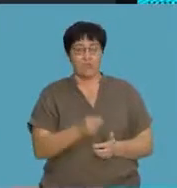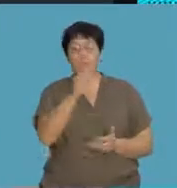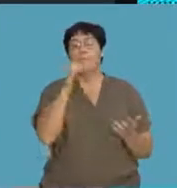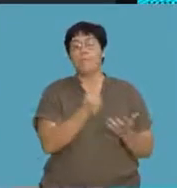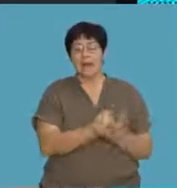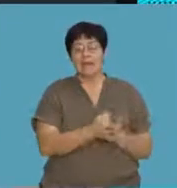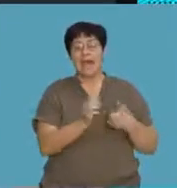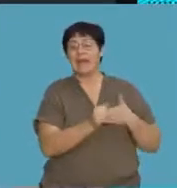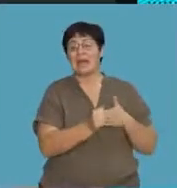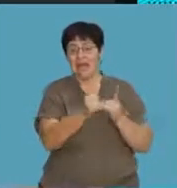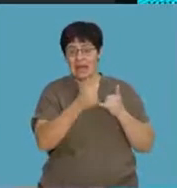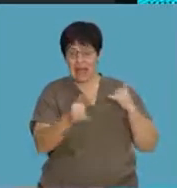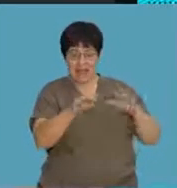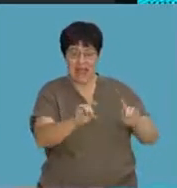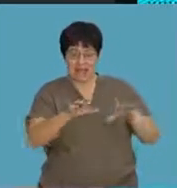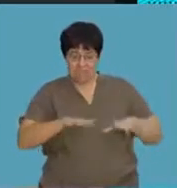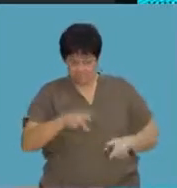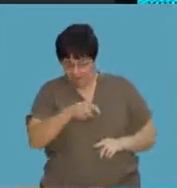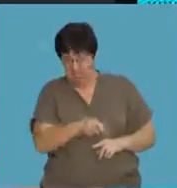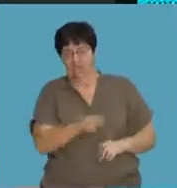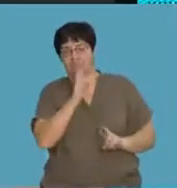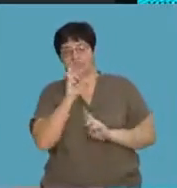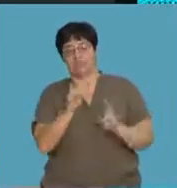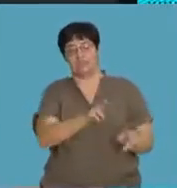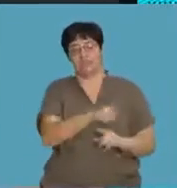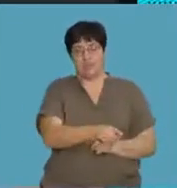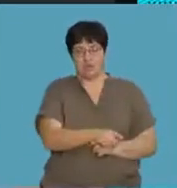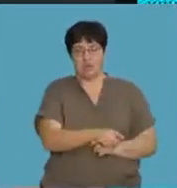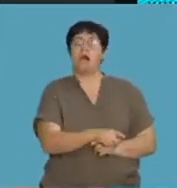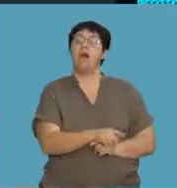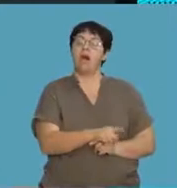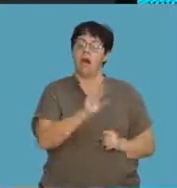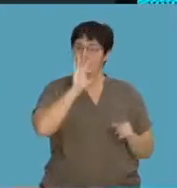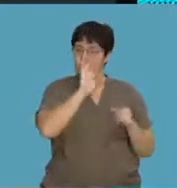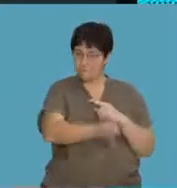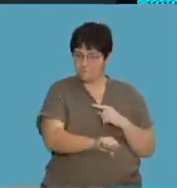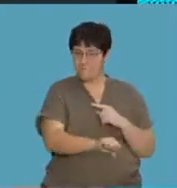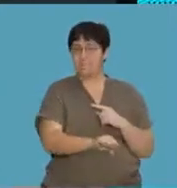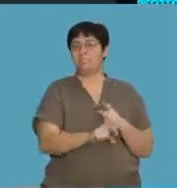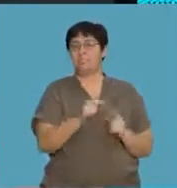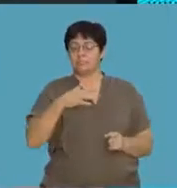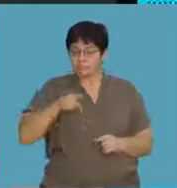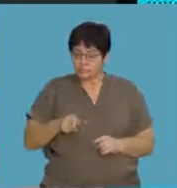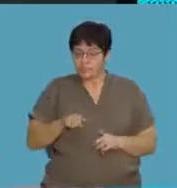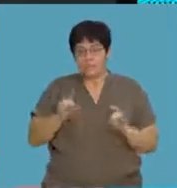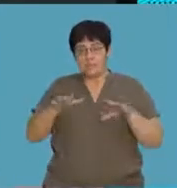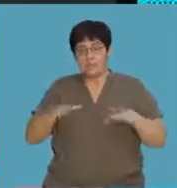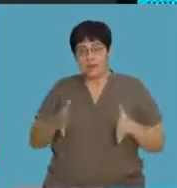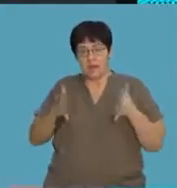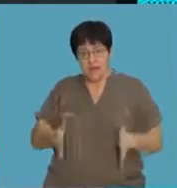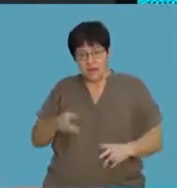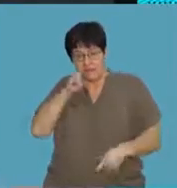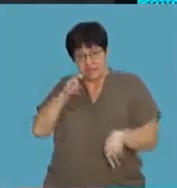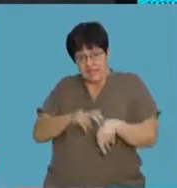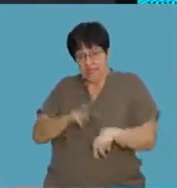the guidelines in terms of the examination so that we get the accurate or what exactly the examiner needs because